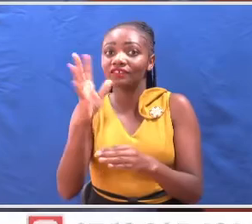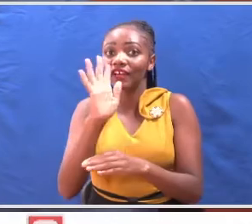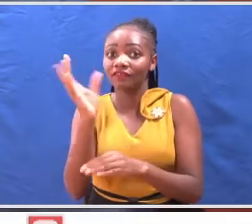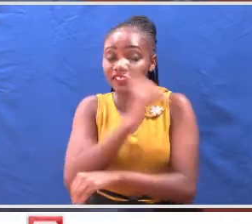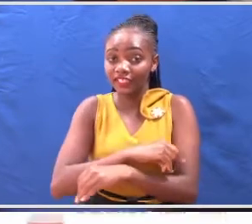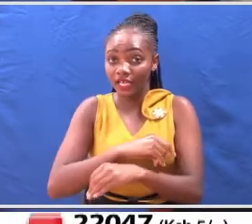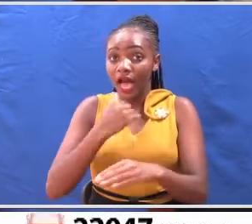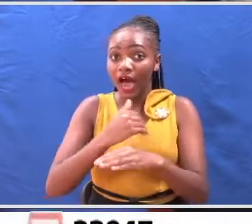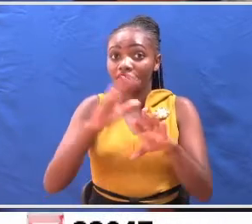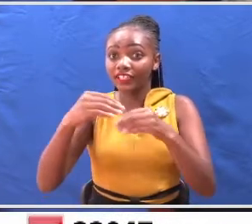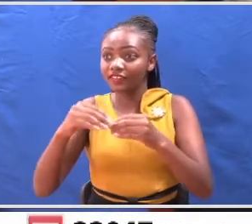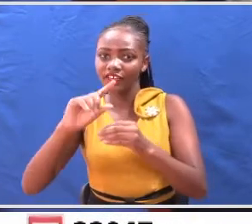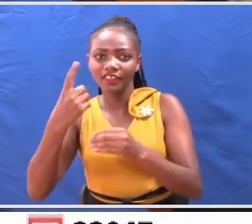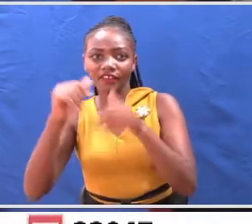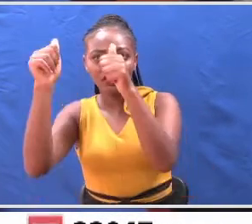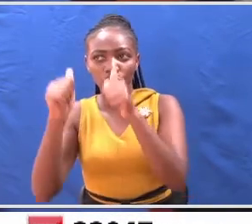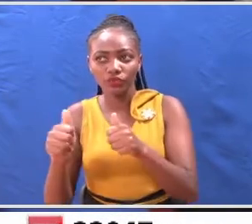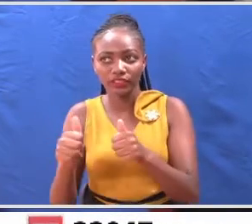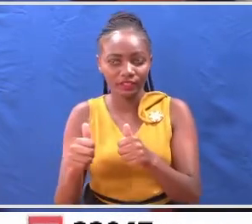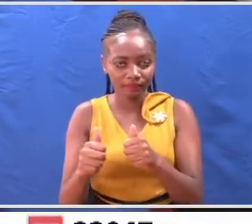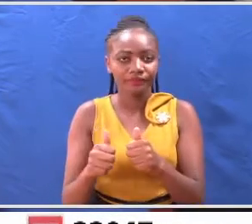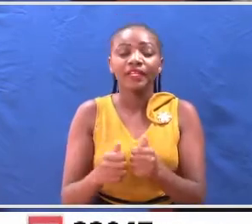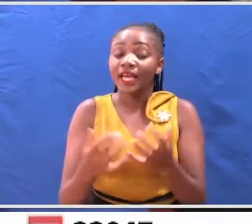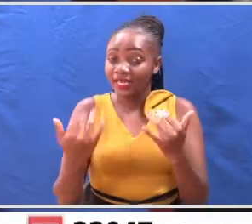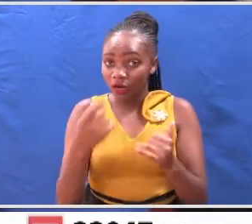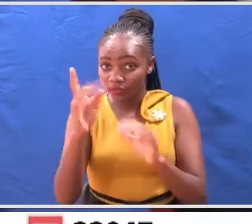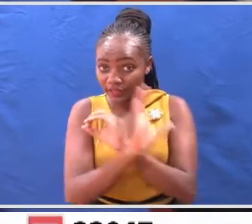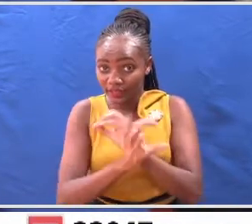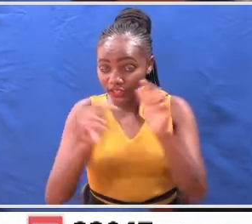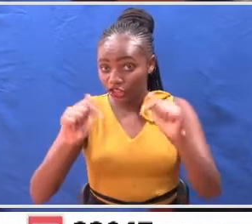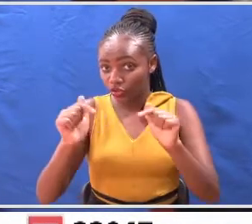the first notice. Doctors across this country today